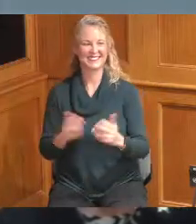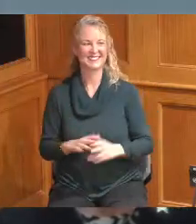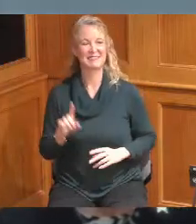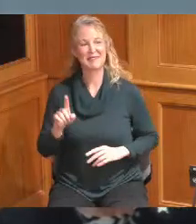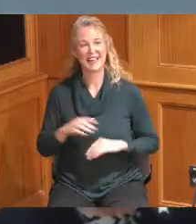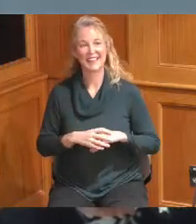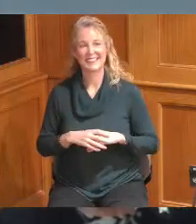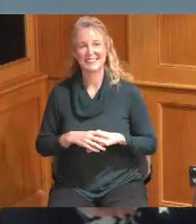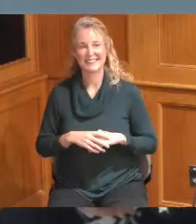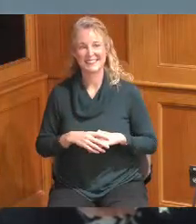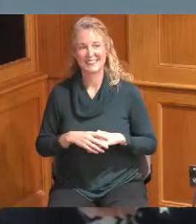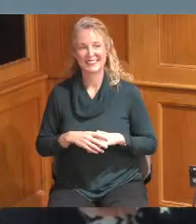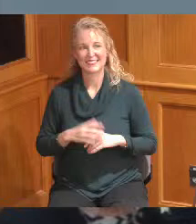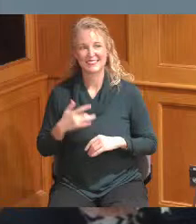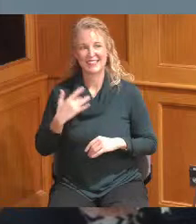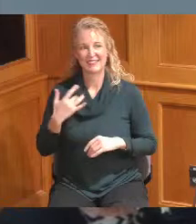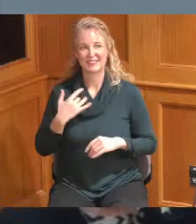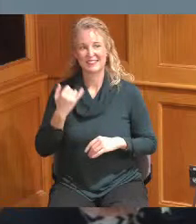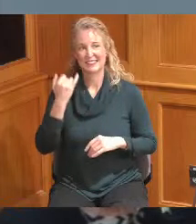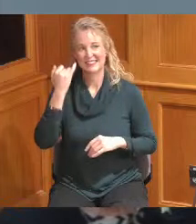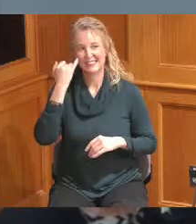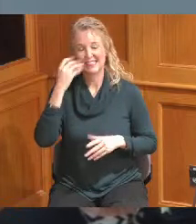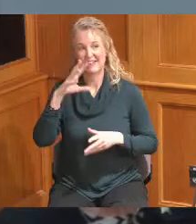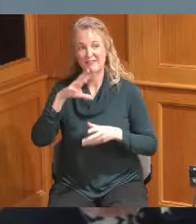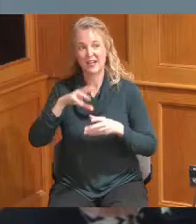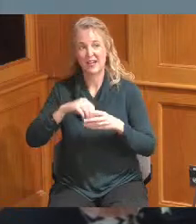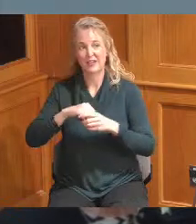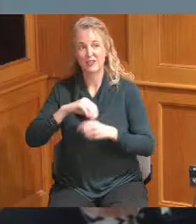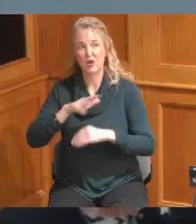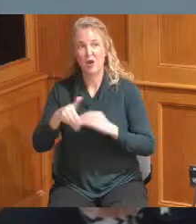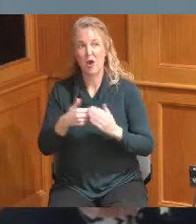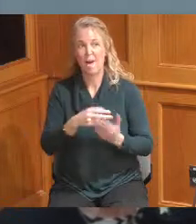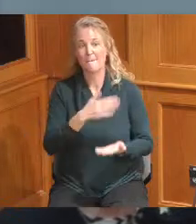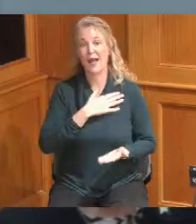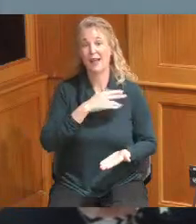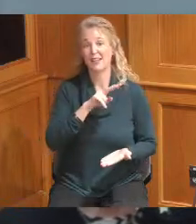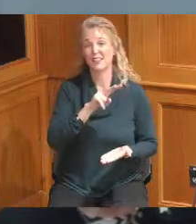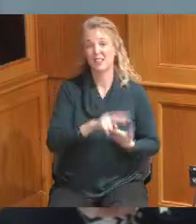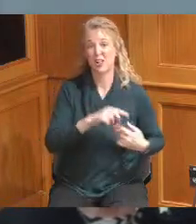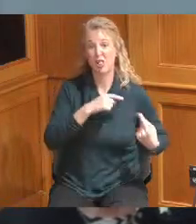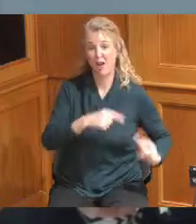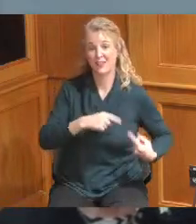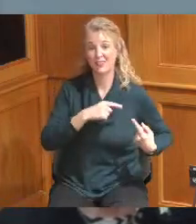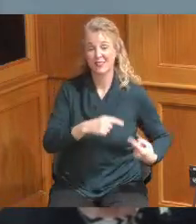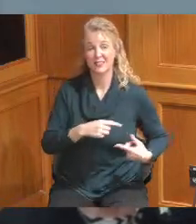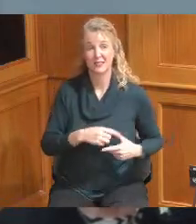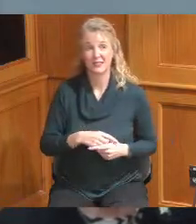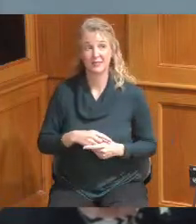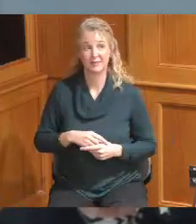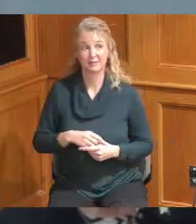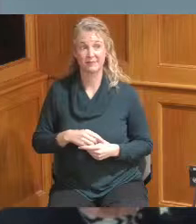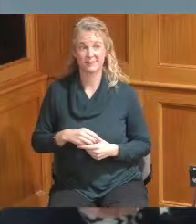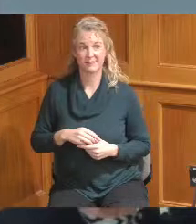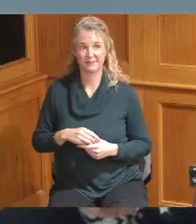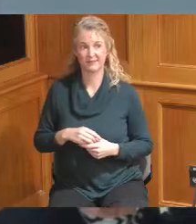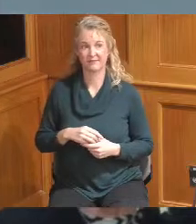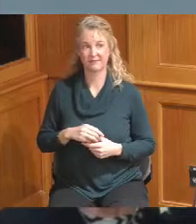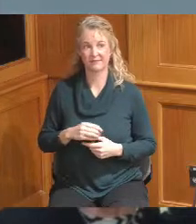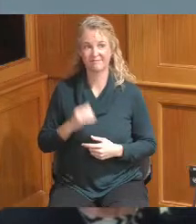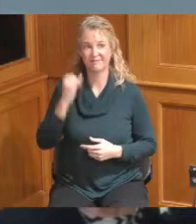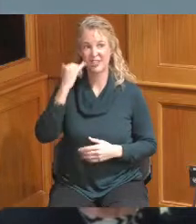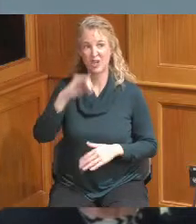But it would have been about twice as long if I would have included all the losses. If I'd have kept all the mistakes in